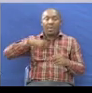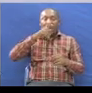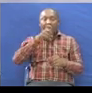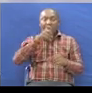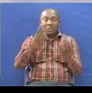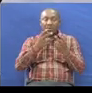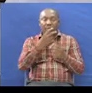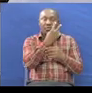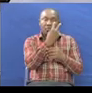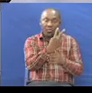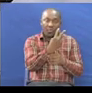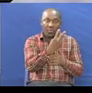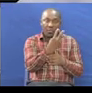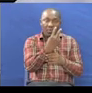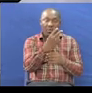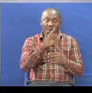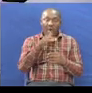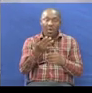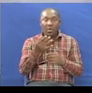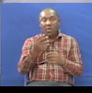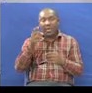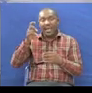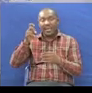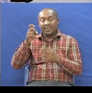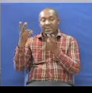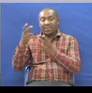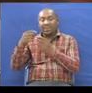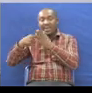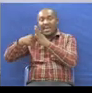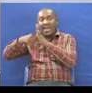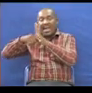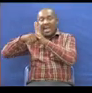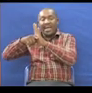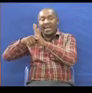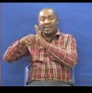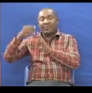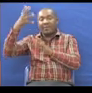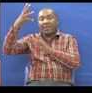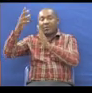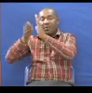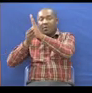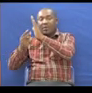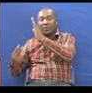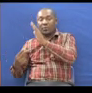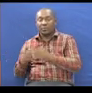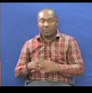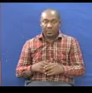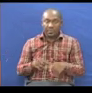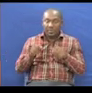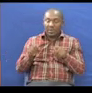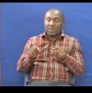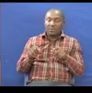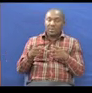to 2, or x is equal to negative 5 over 2. That's how you can solve